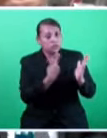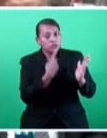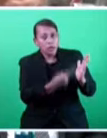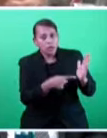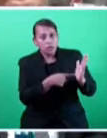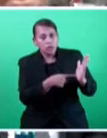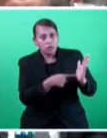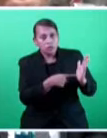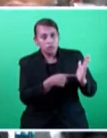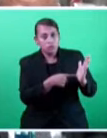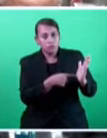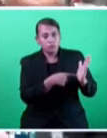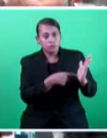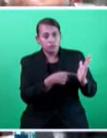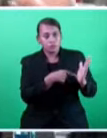Order 84, Rule 5.